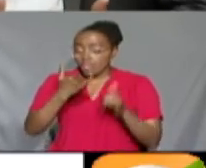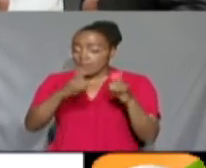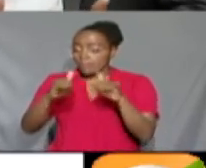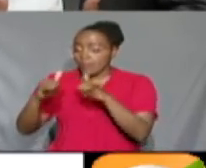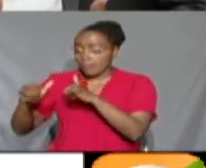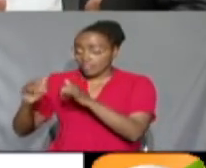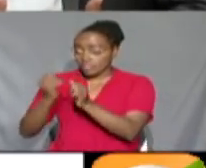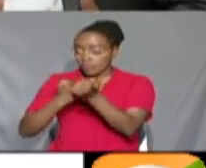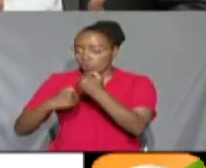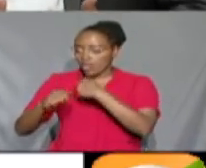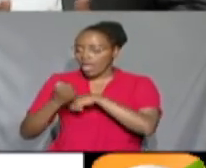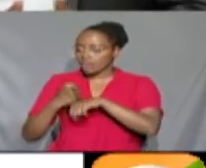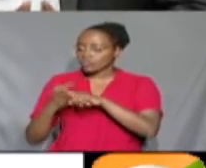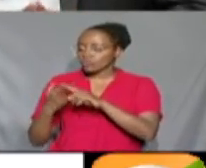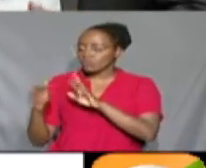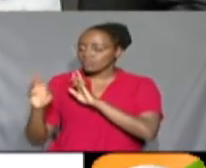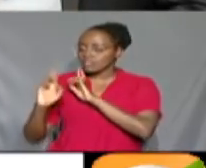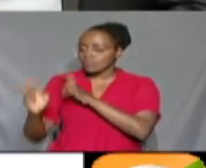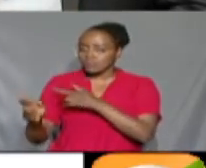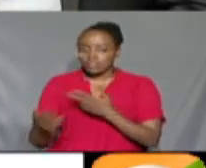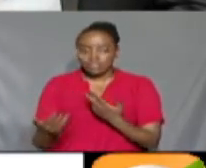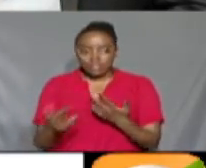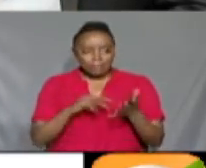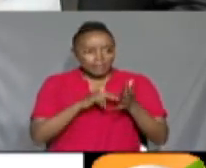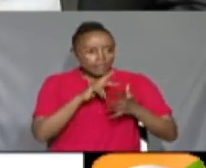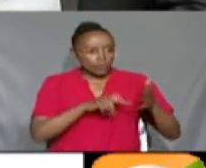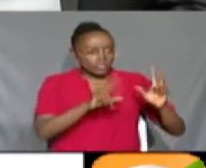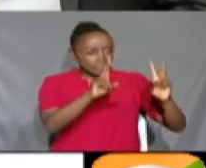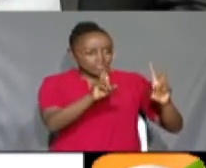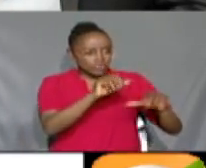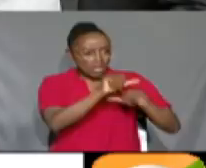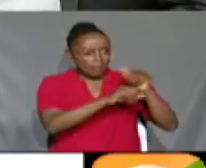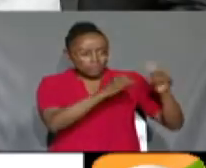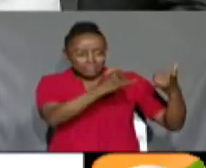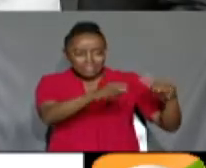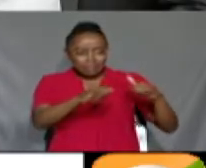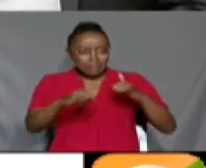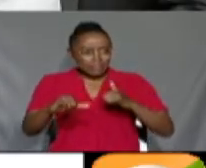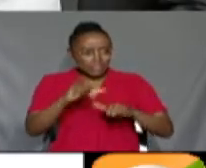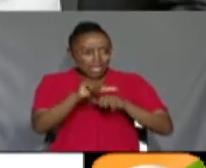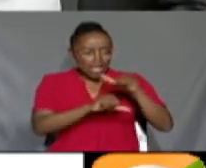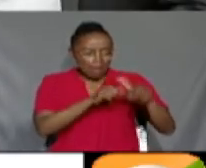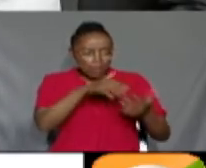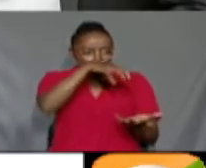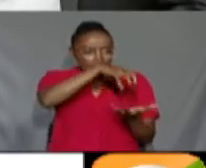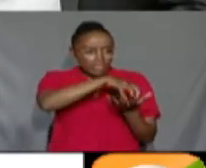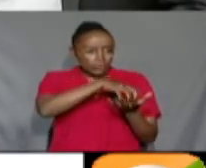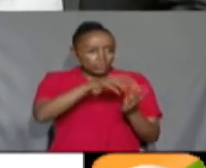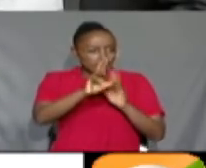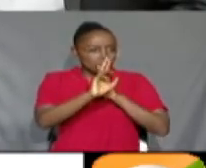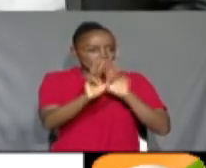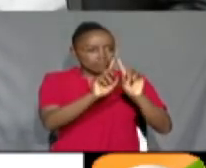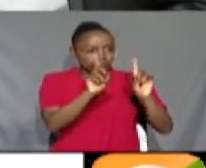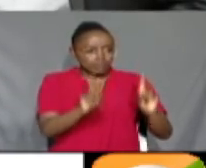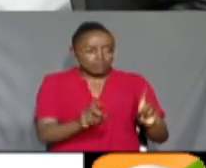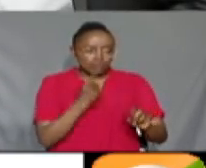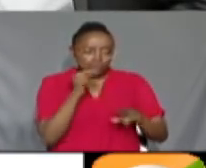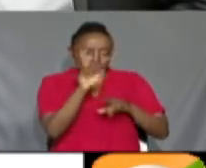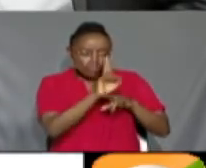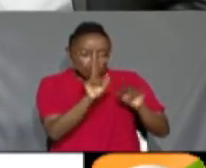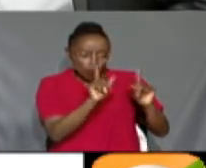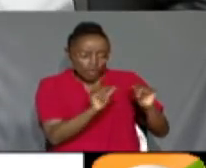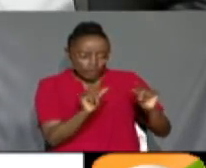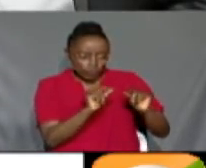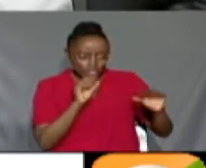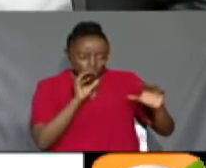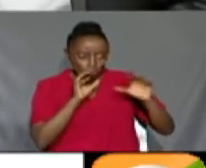implementable actions from the report. So the issue is the implementation, not necessarily the contents of the report, because you've used the word conversation.